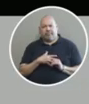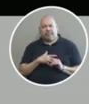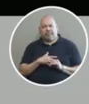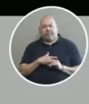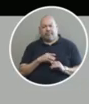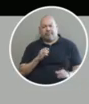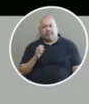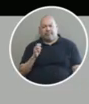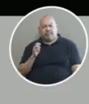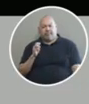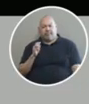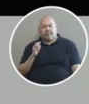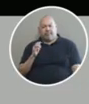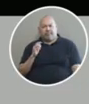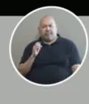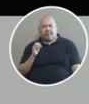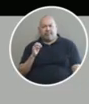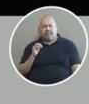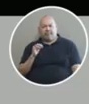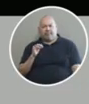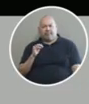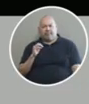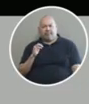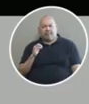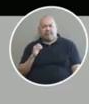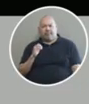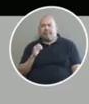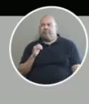What happened to her?